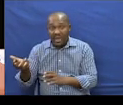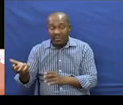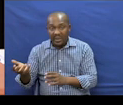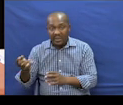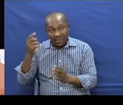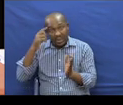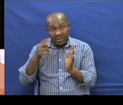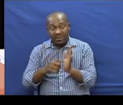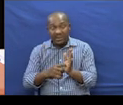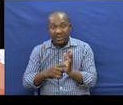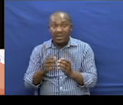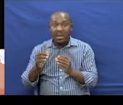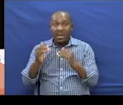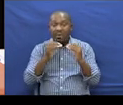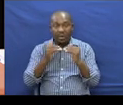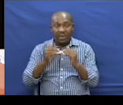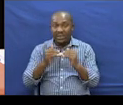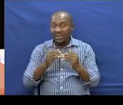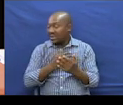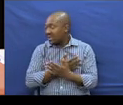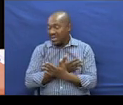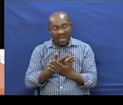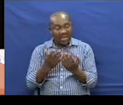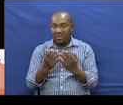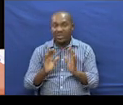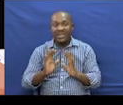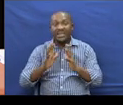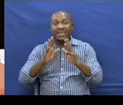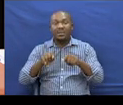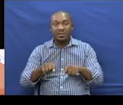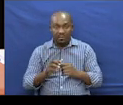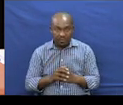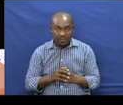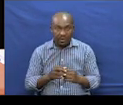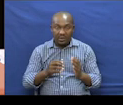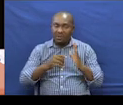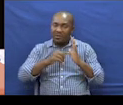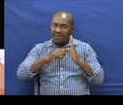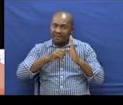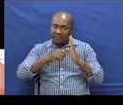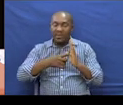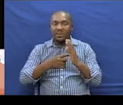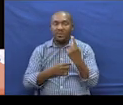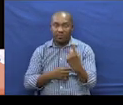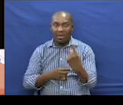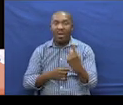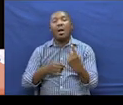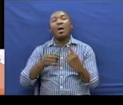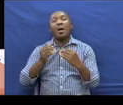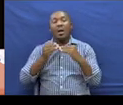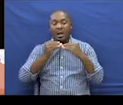not exist. So the first indicator or the first principle of democracy is the level of